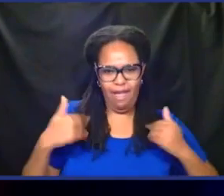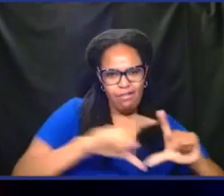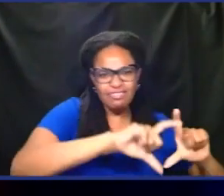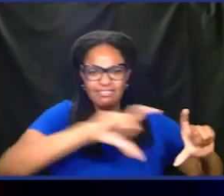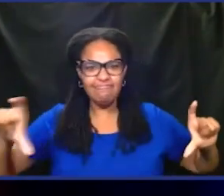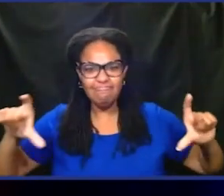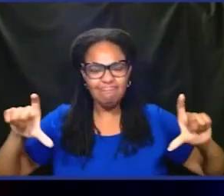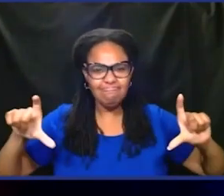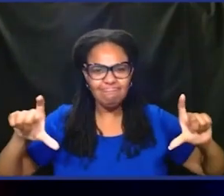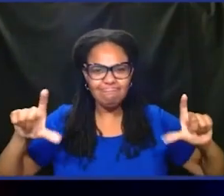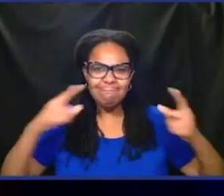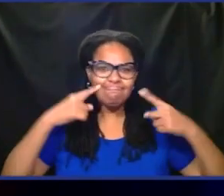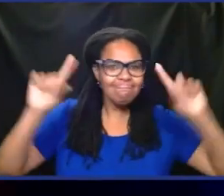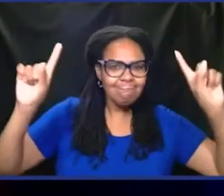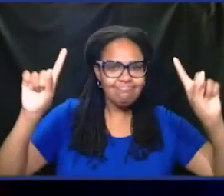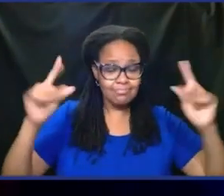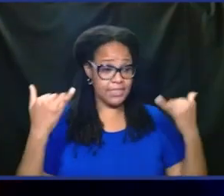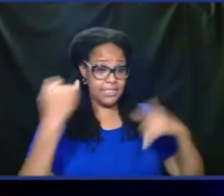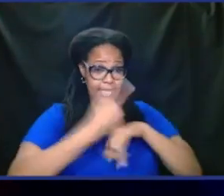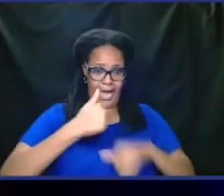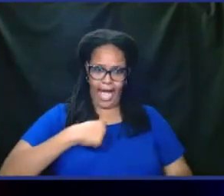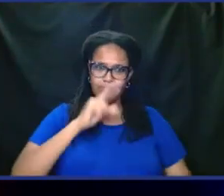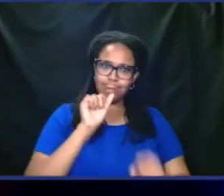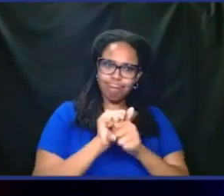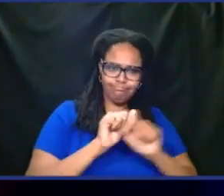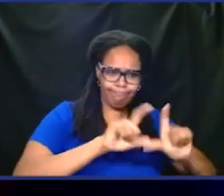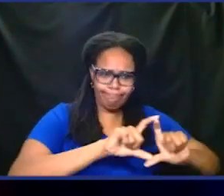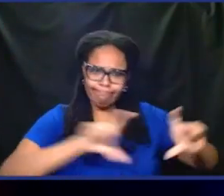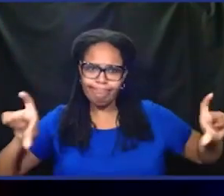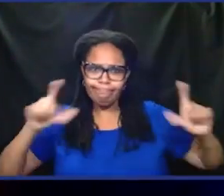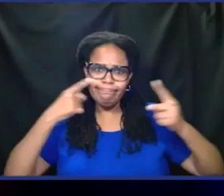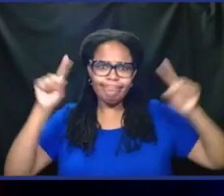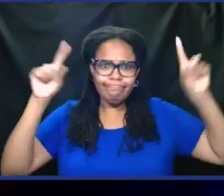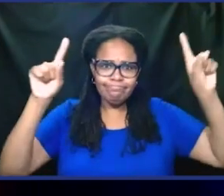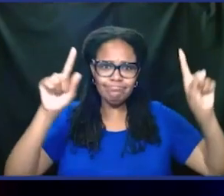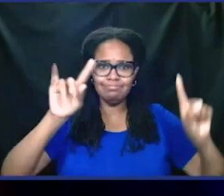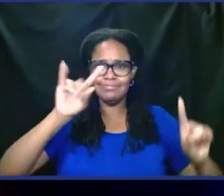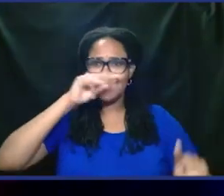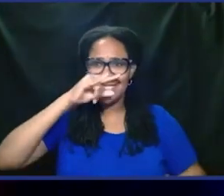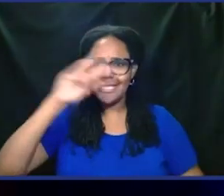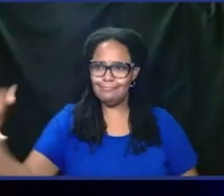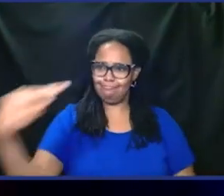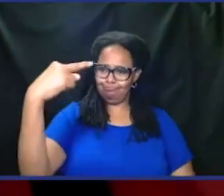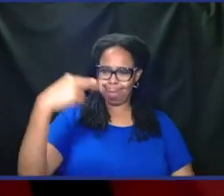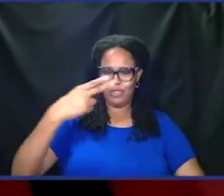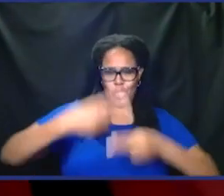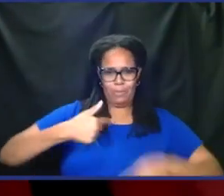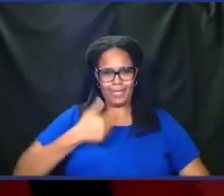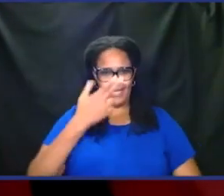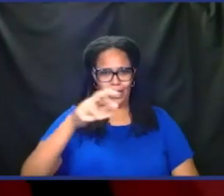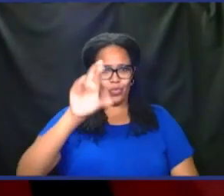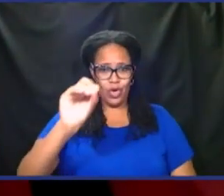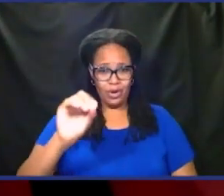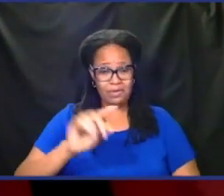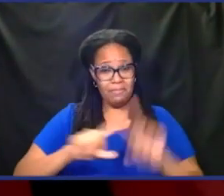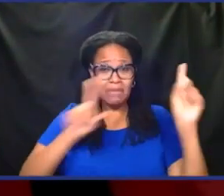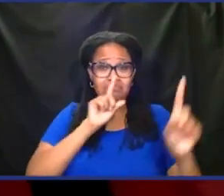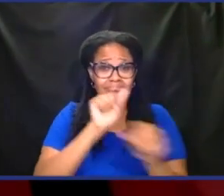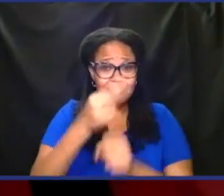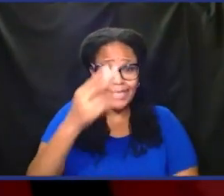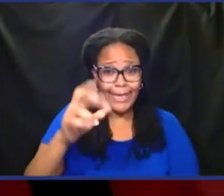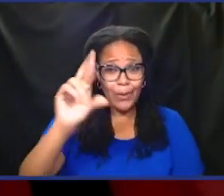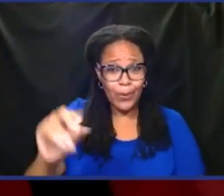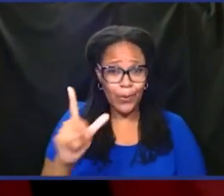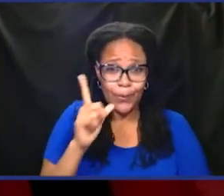a WWE superstar, and kids think of me as a hero. But let's talk about heroes. The real heroes today,